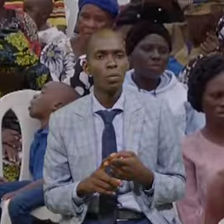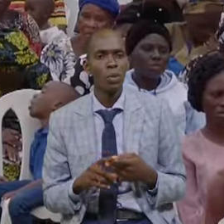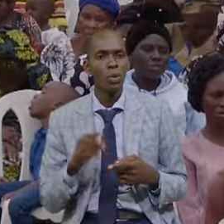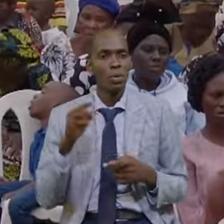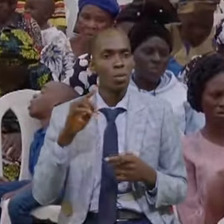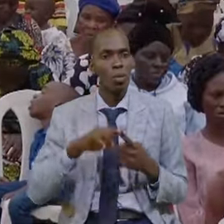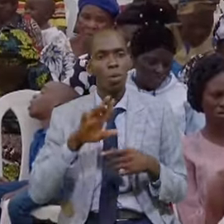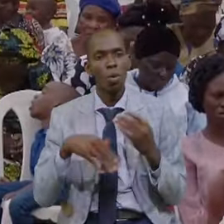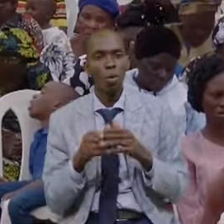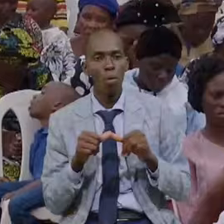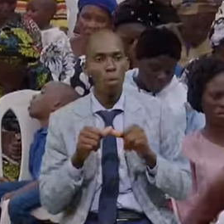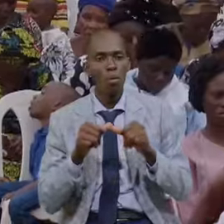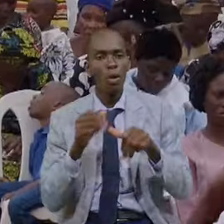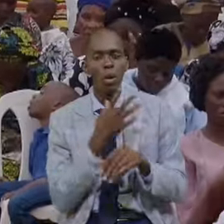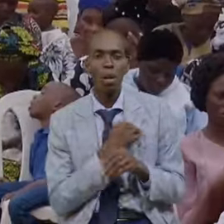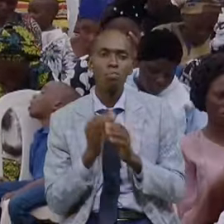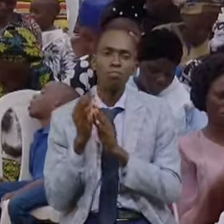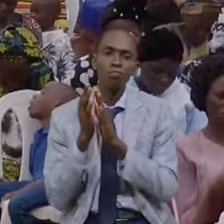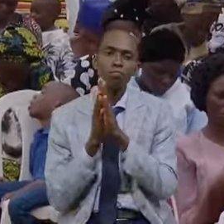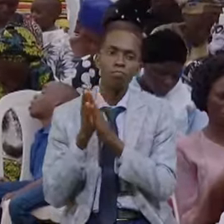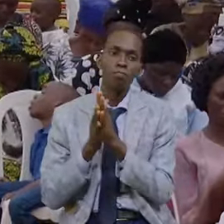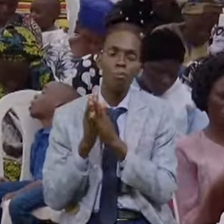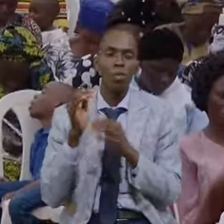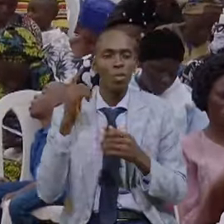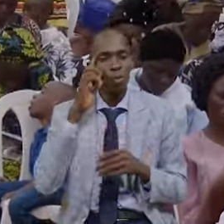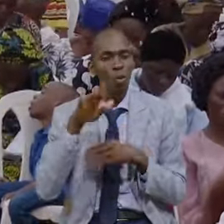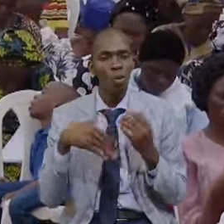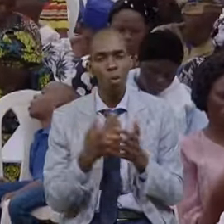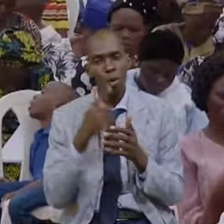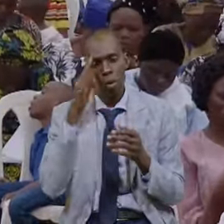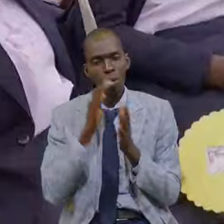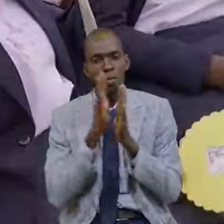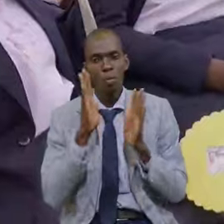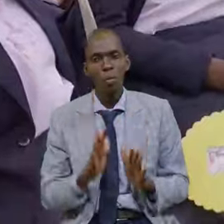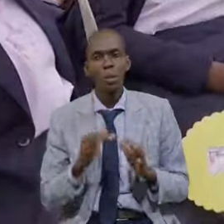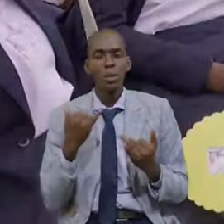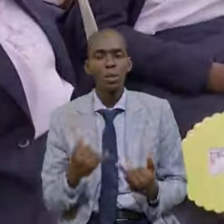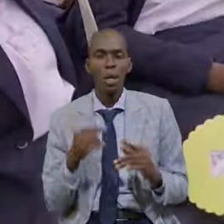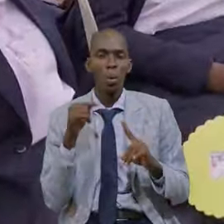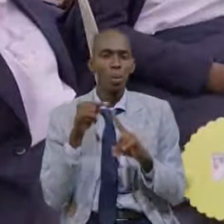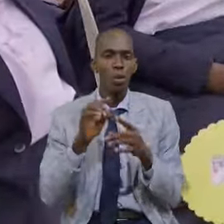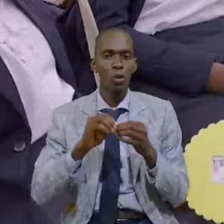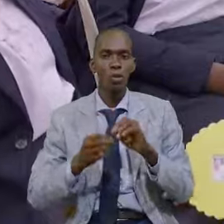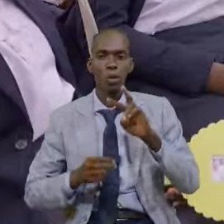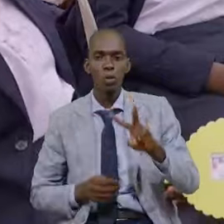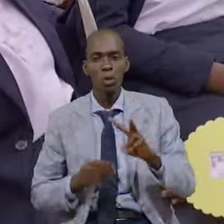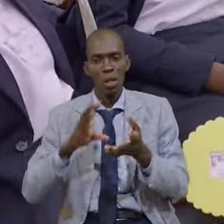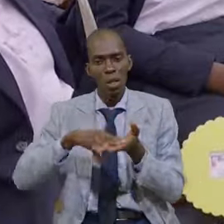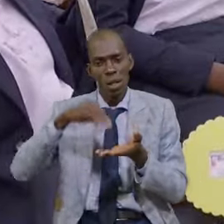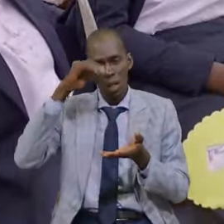point number two. Point number two, I'm coming to learning beyond